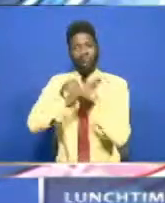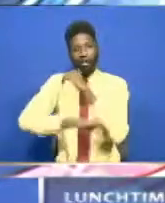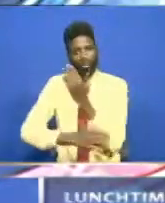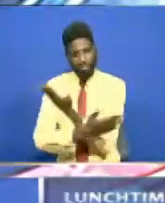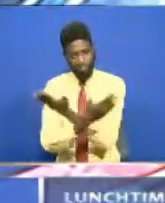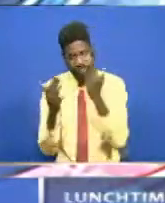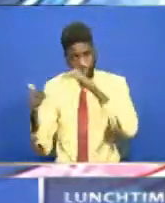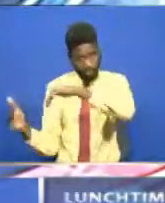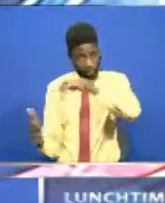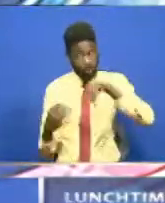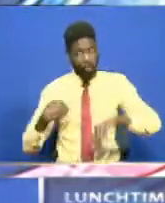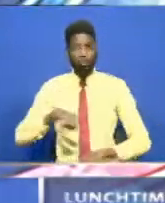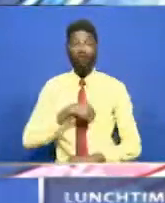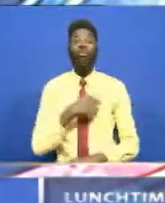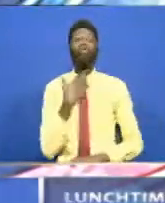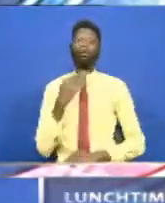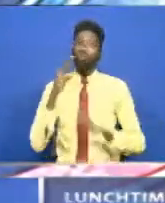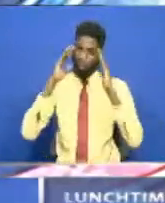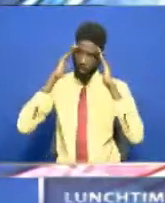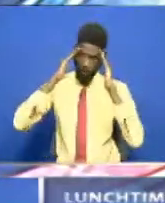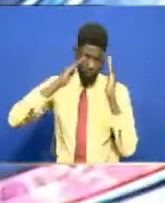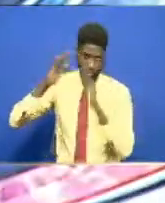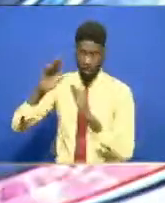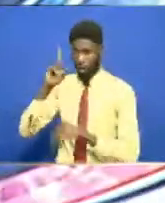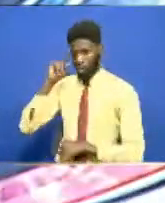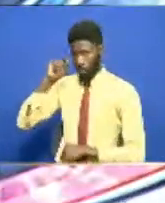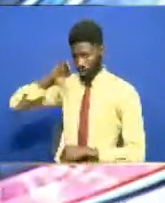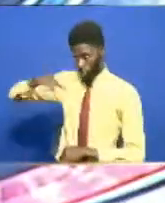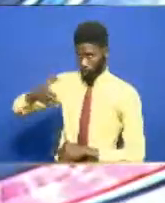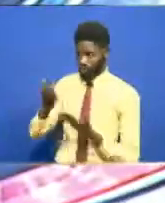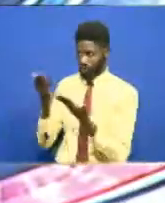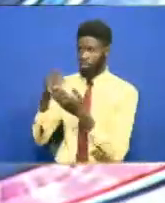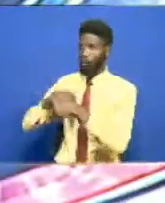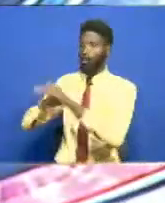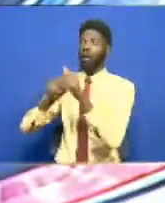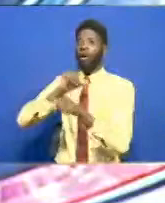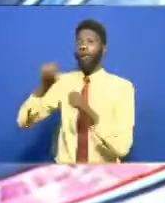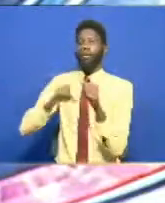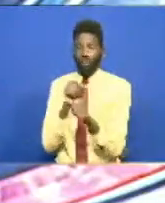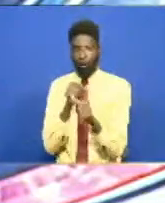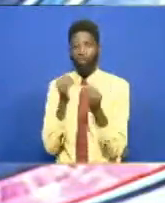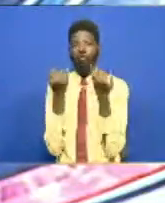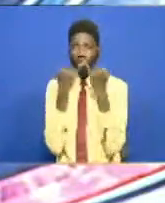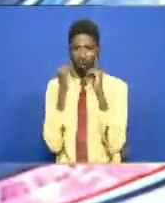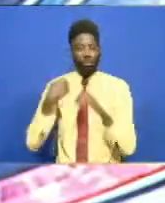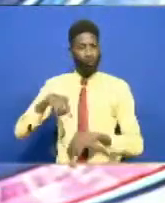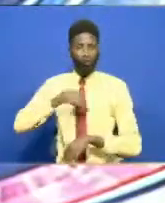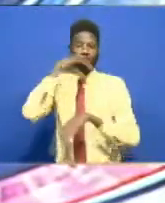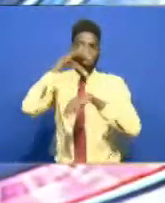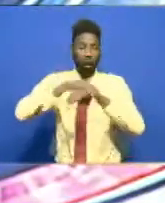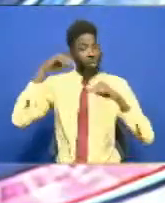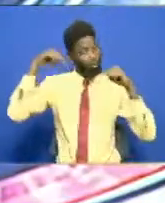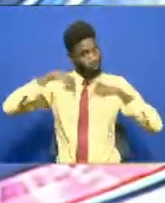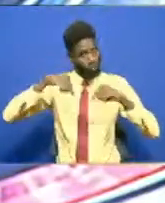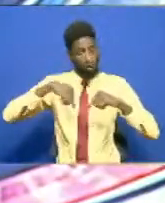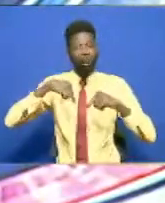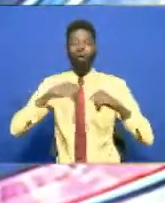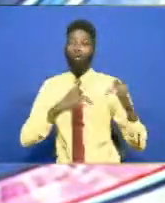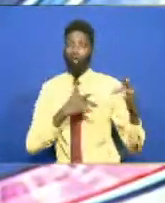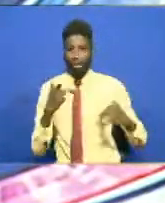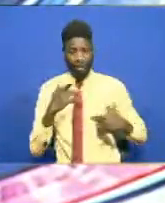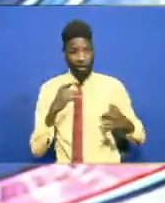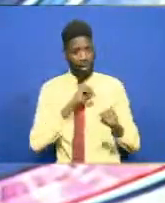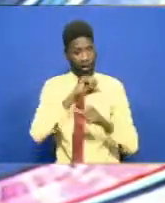take you to Mombasa County and follow up on the information that we received today concerning the